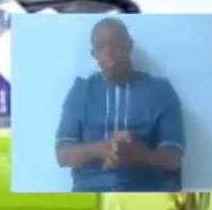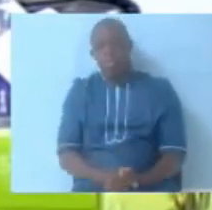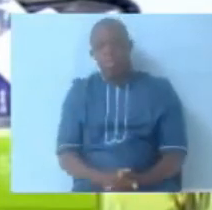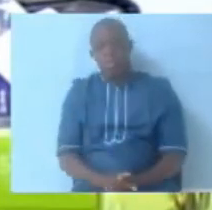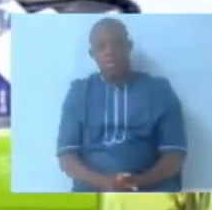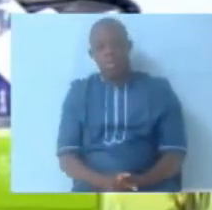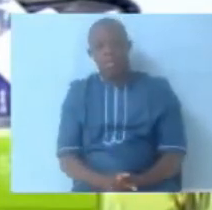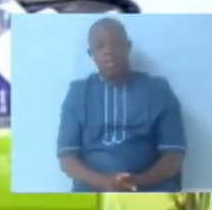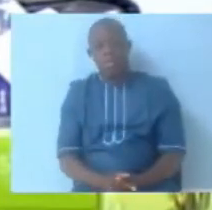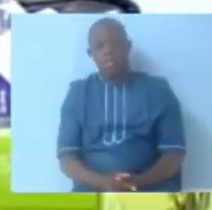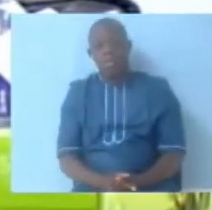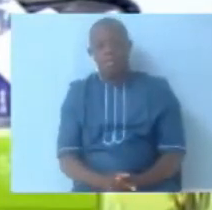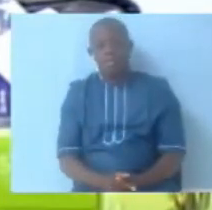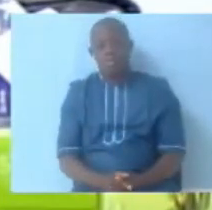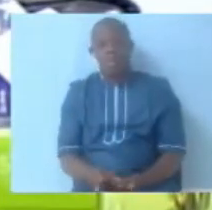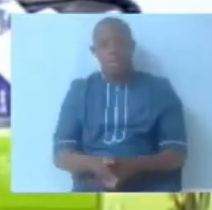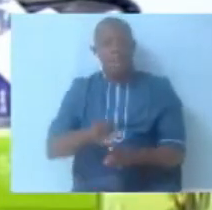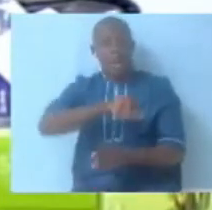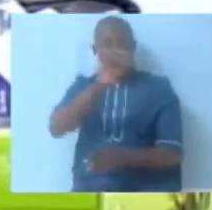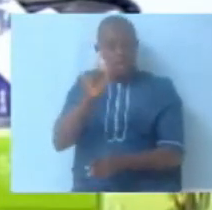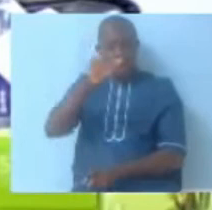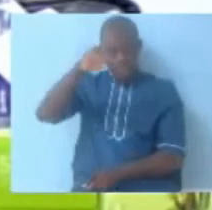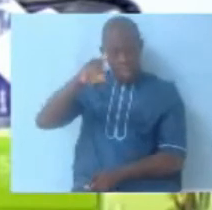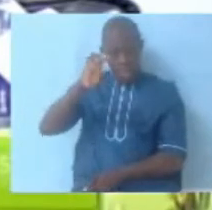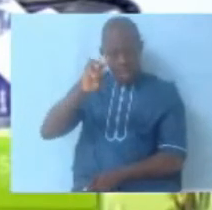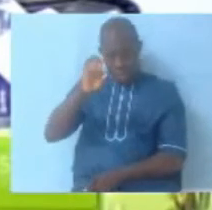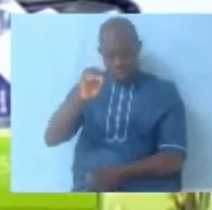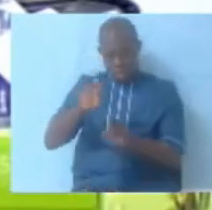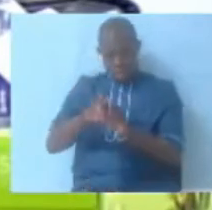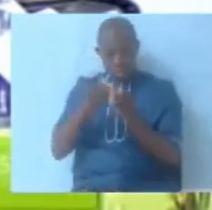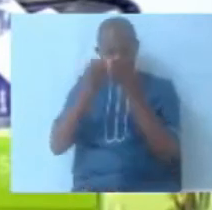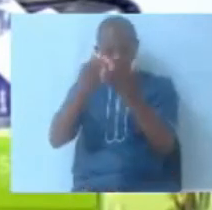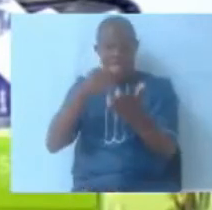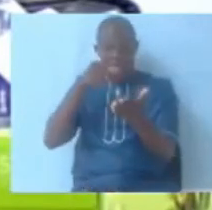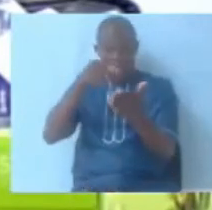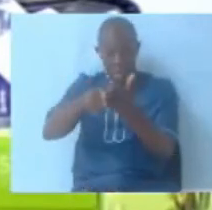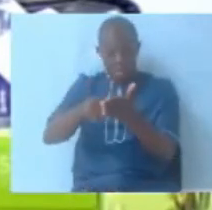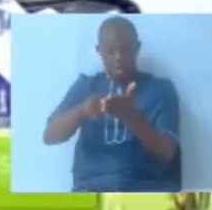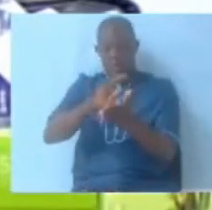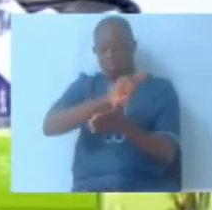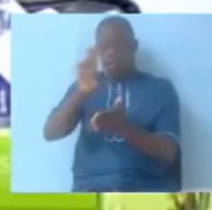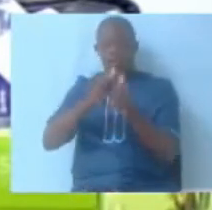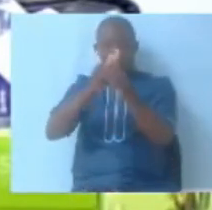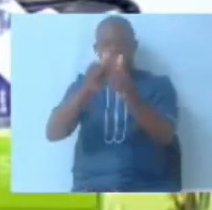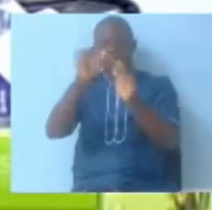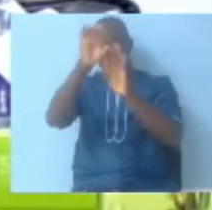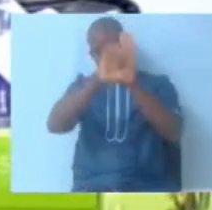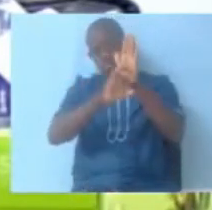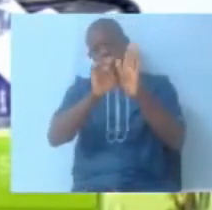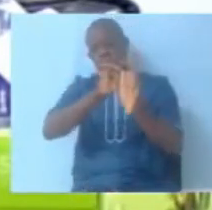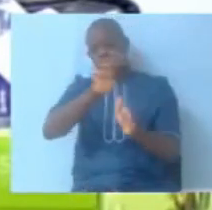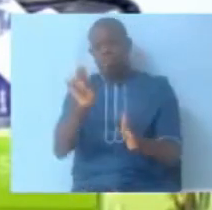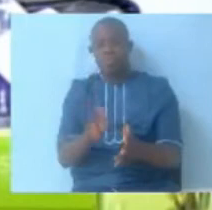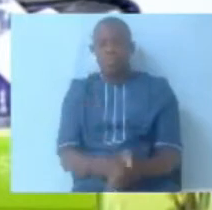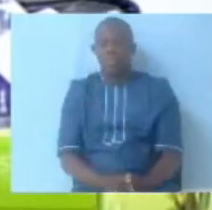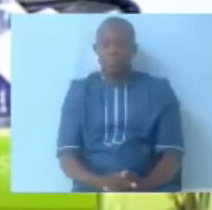even directing that letter to me is also unconstitutional. And hani PMO lao letter of fongoka letter of bundi te lakaro laka kintea